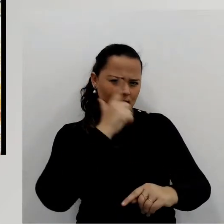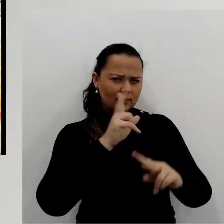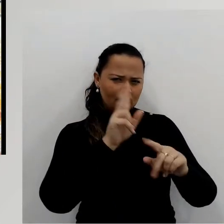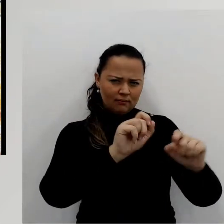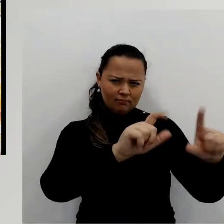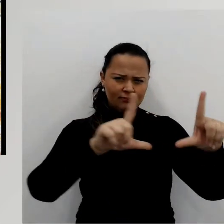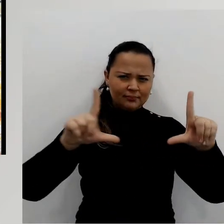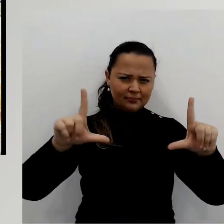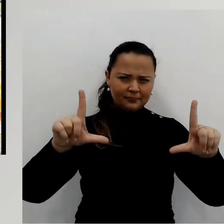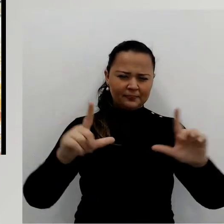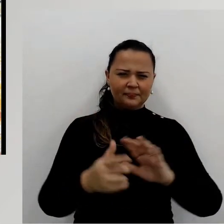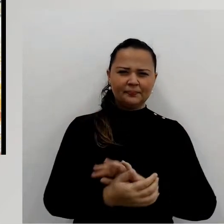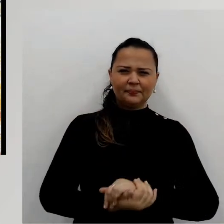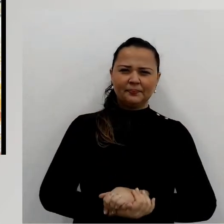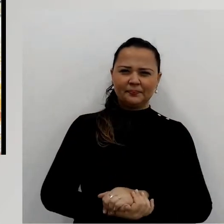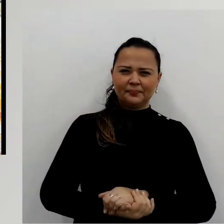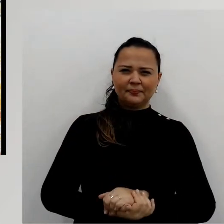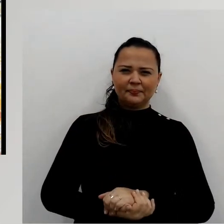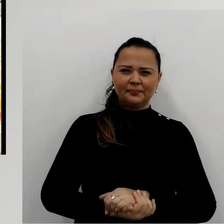How's that?